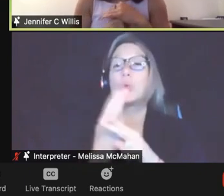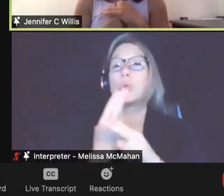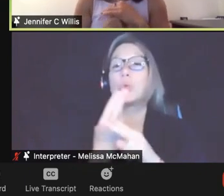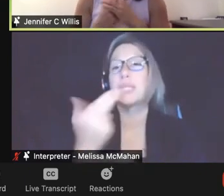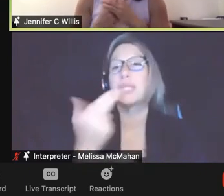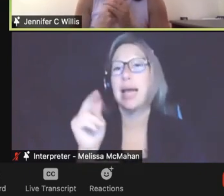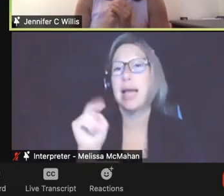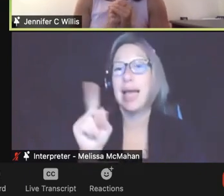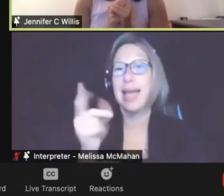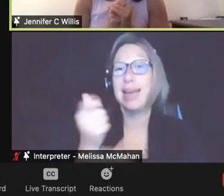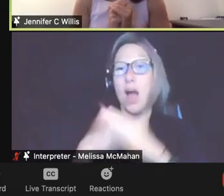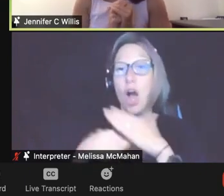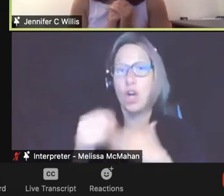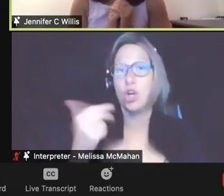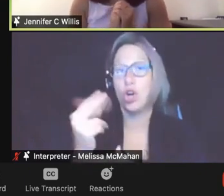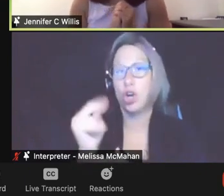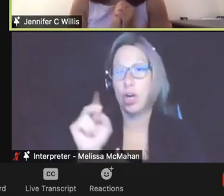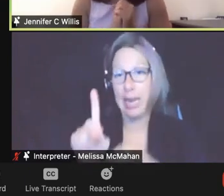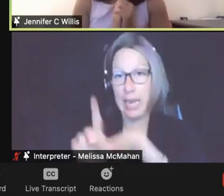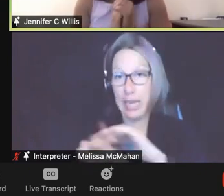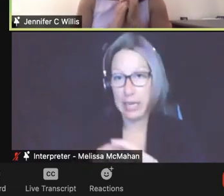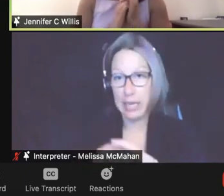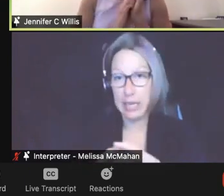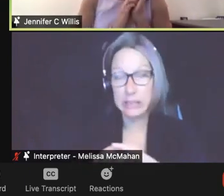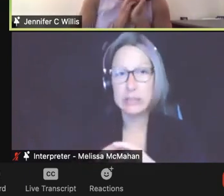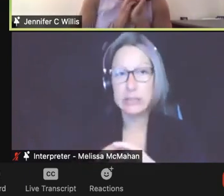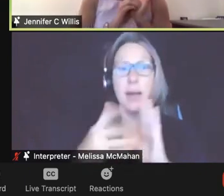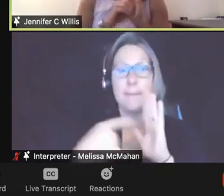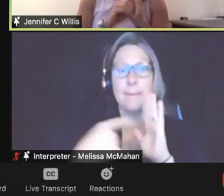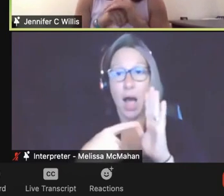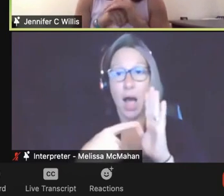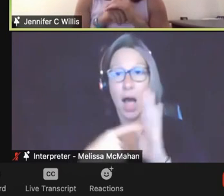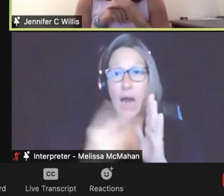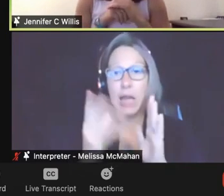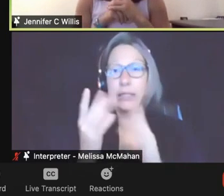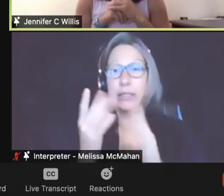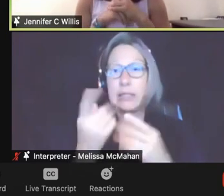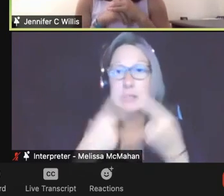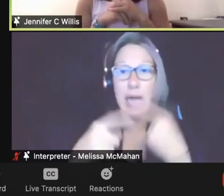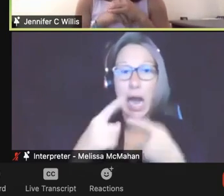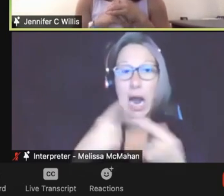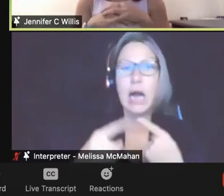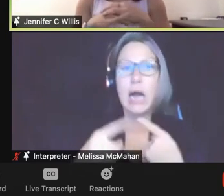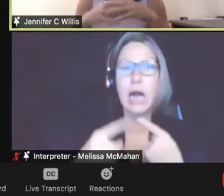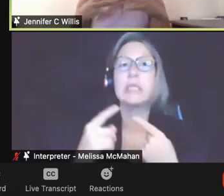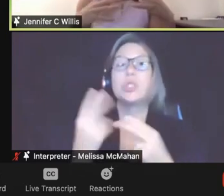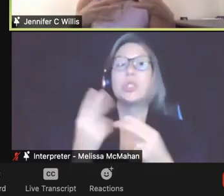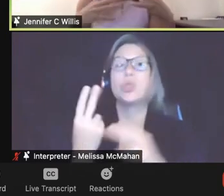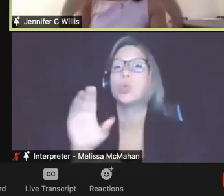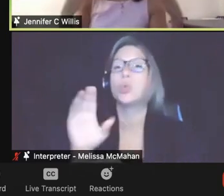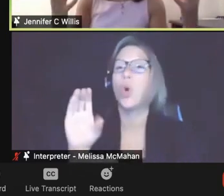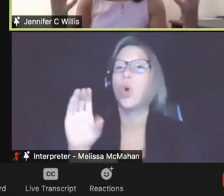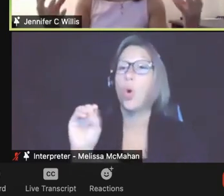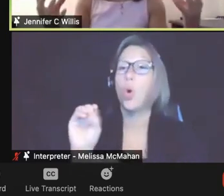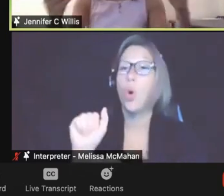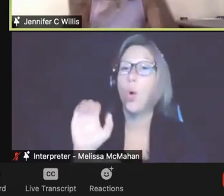talk about, modeling signs for them, using some coactive signing, which is where with the